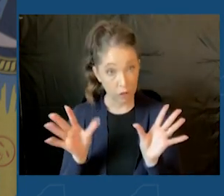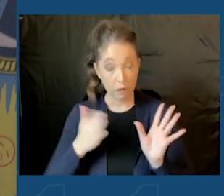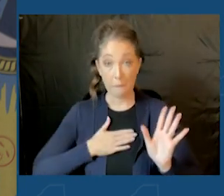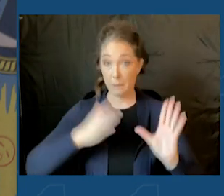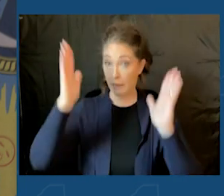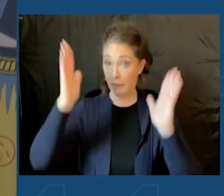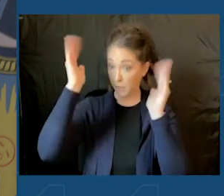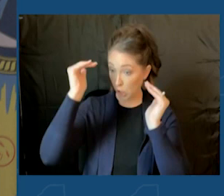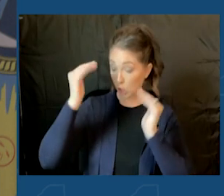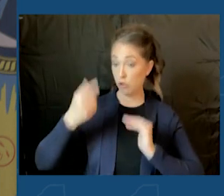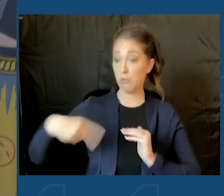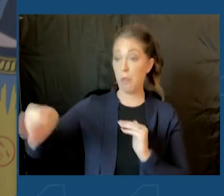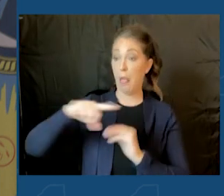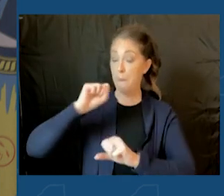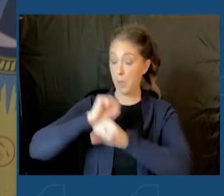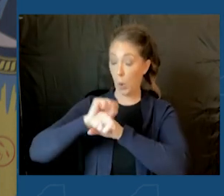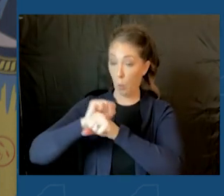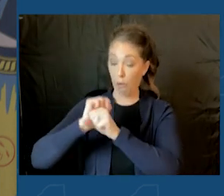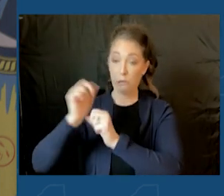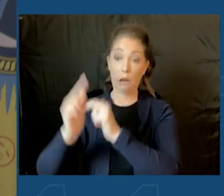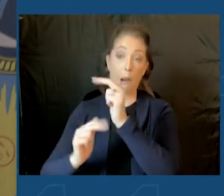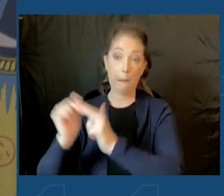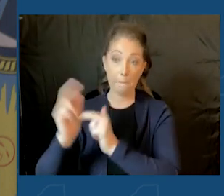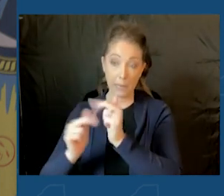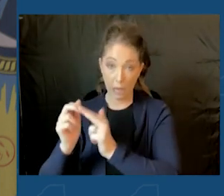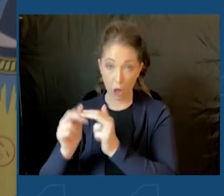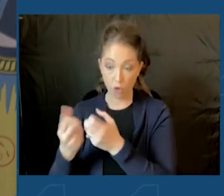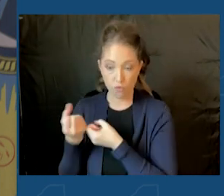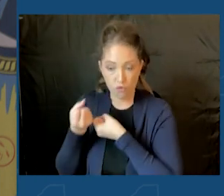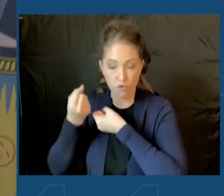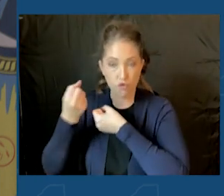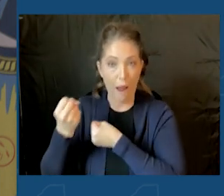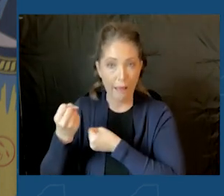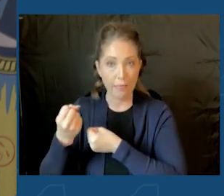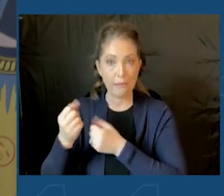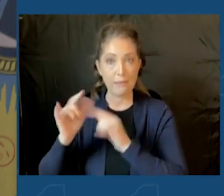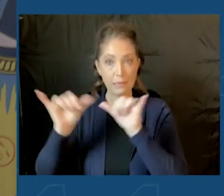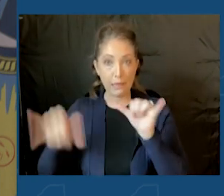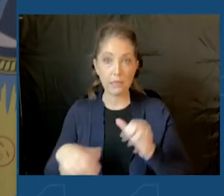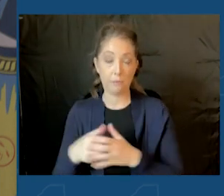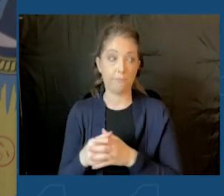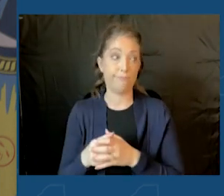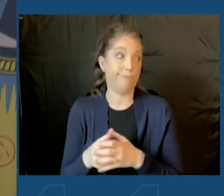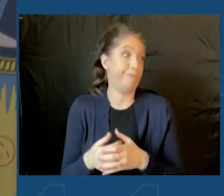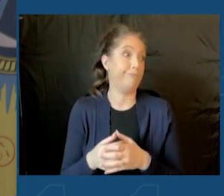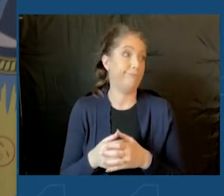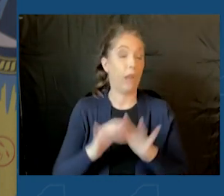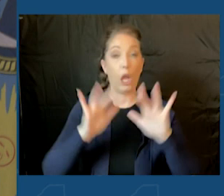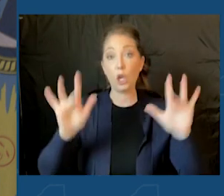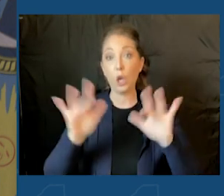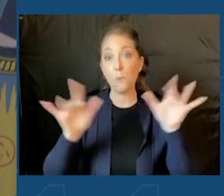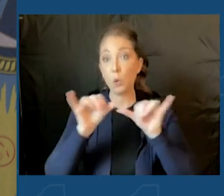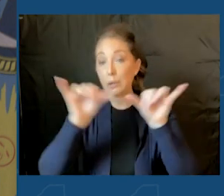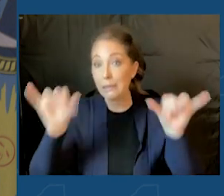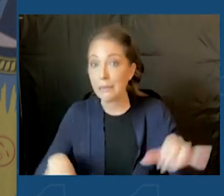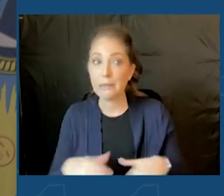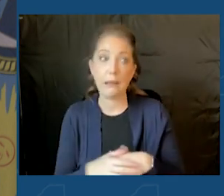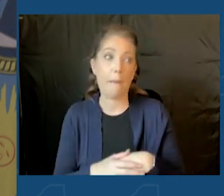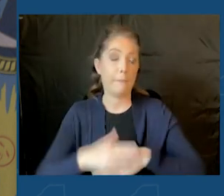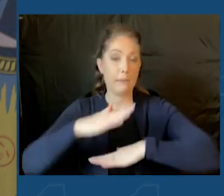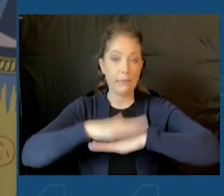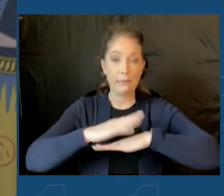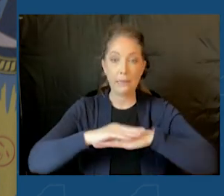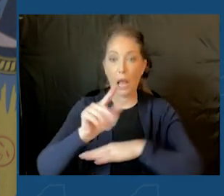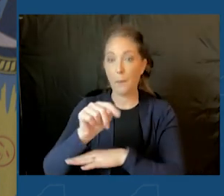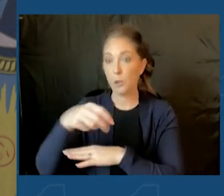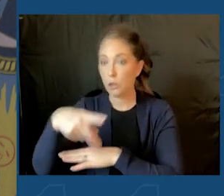them, and Commissioner Bray can talk about that. Even computer systems and tabletopping and exercises, they have to be done